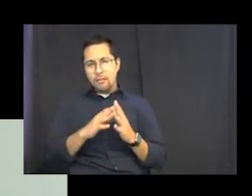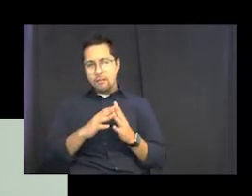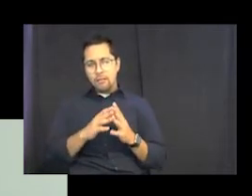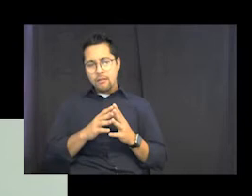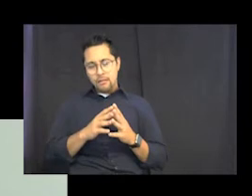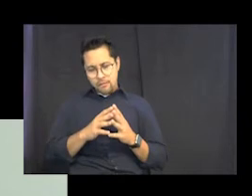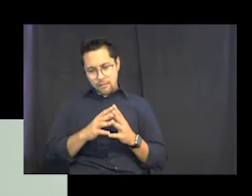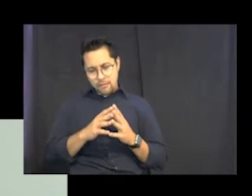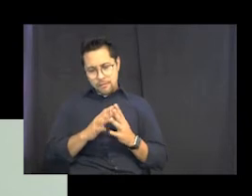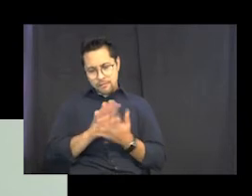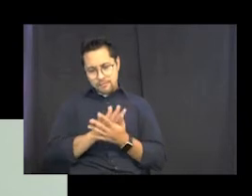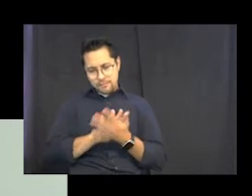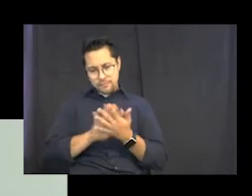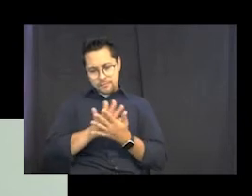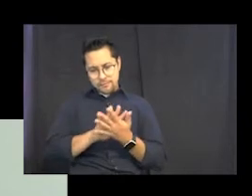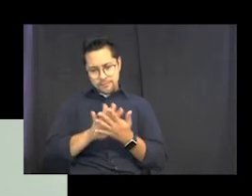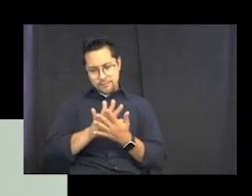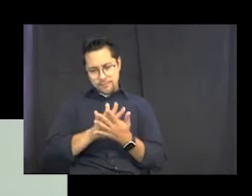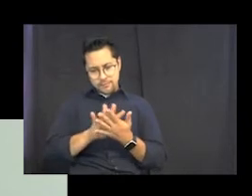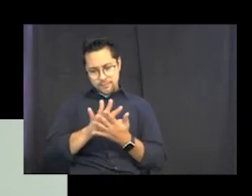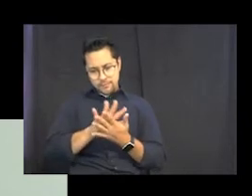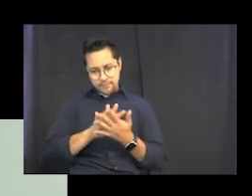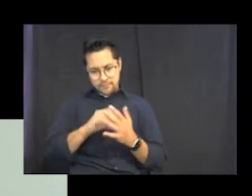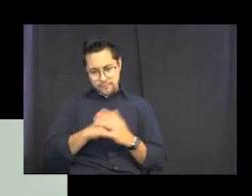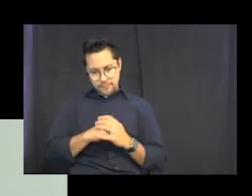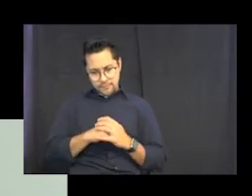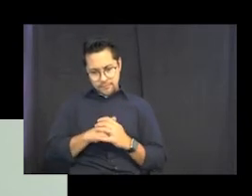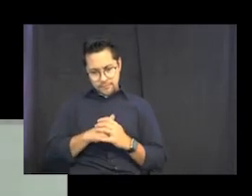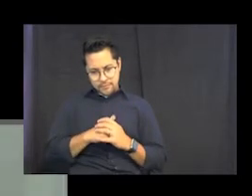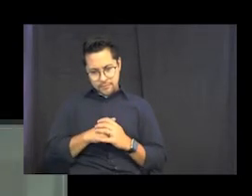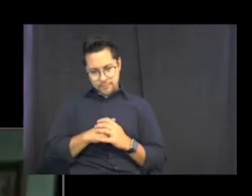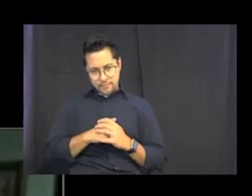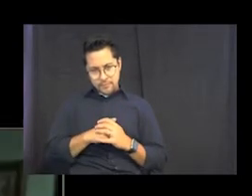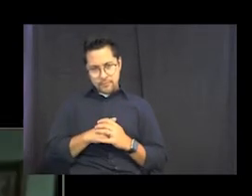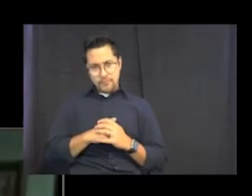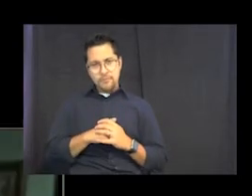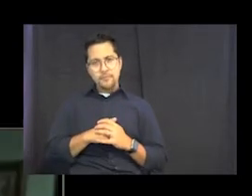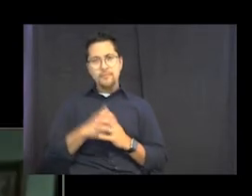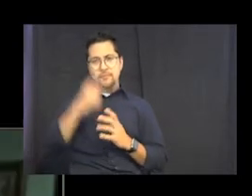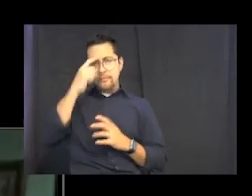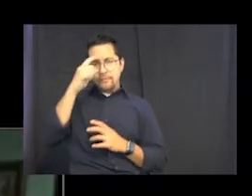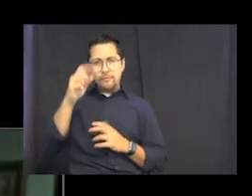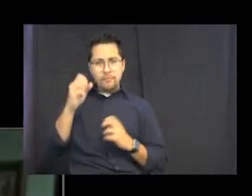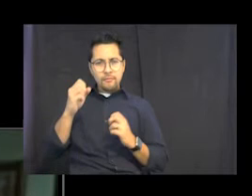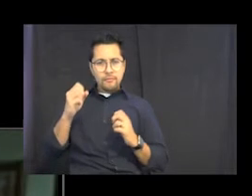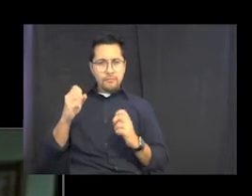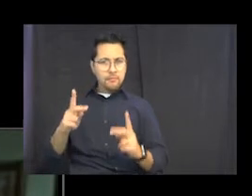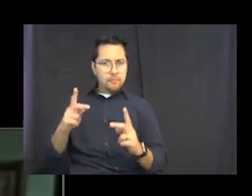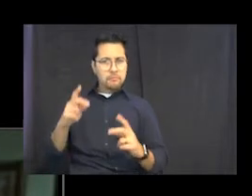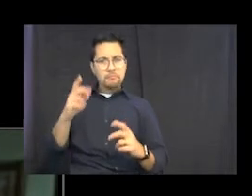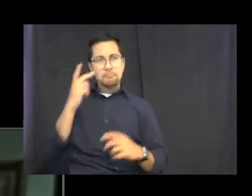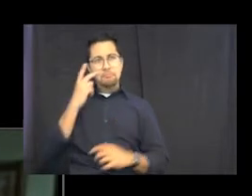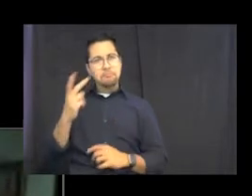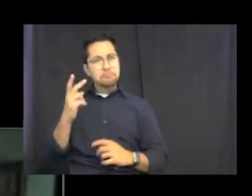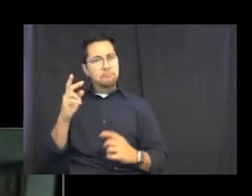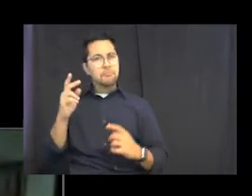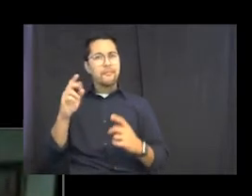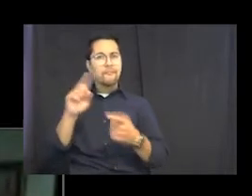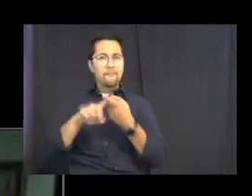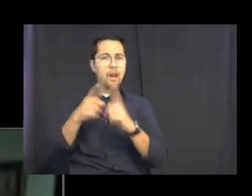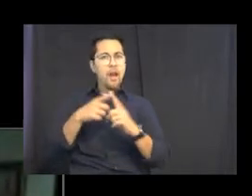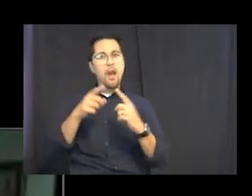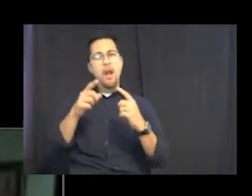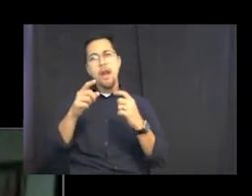had Zoom party that brought opportunity to see friends near and far